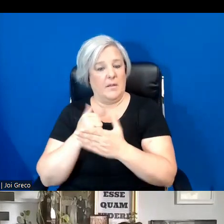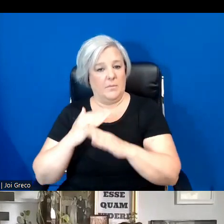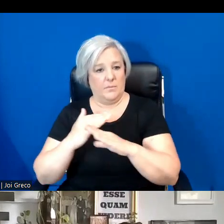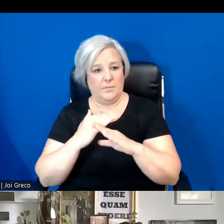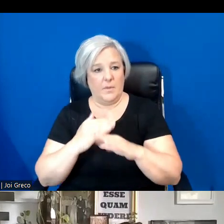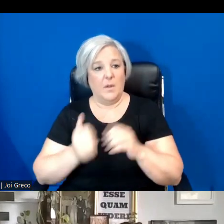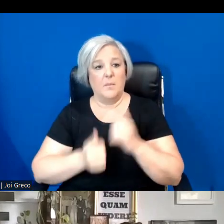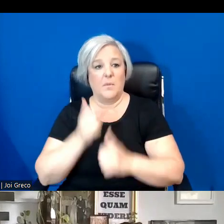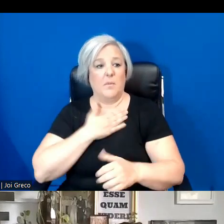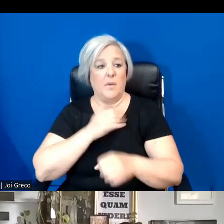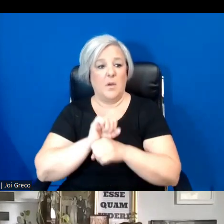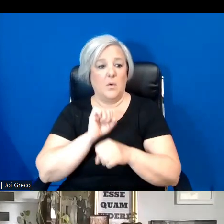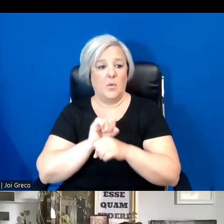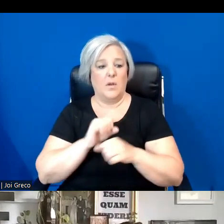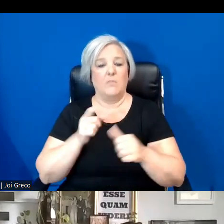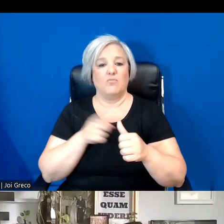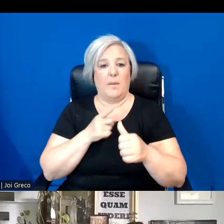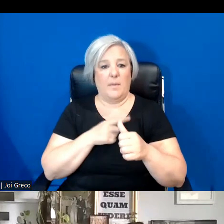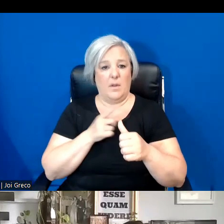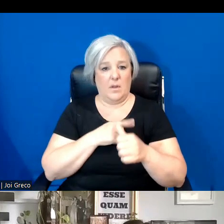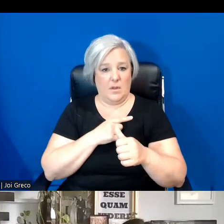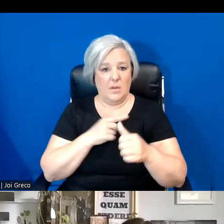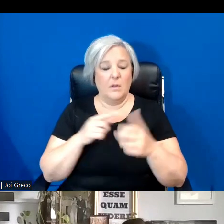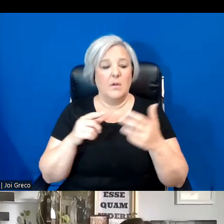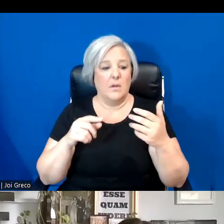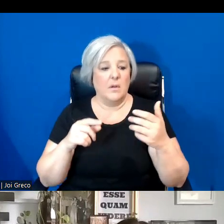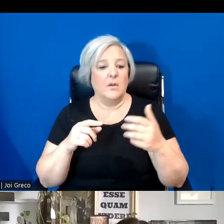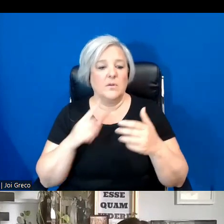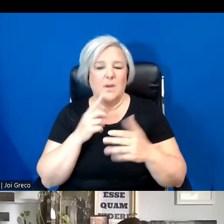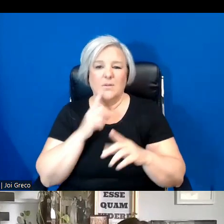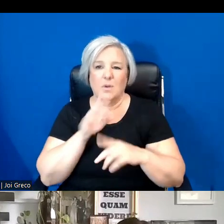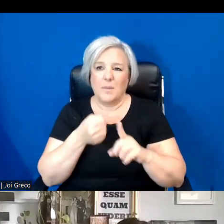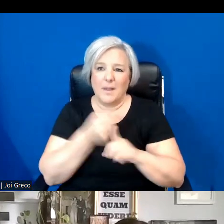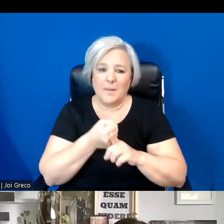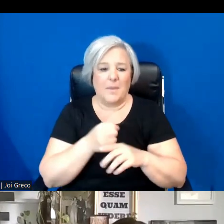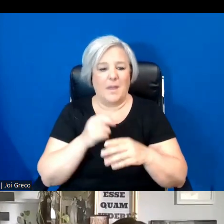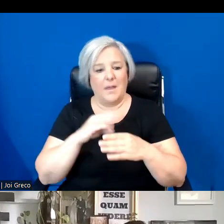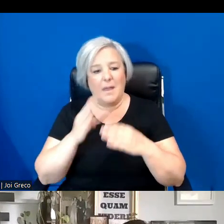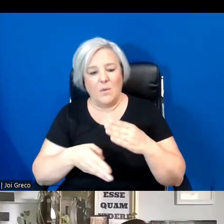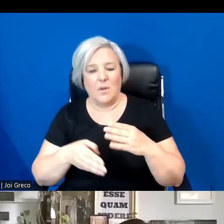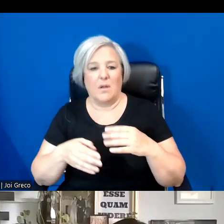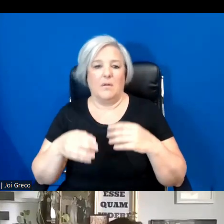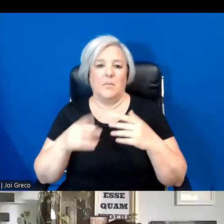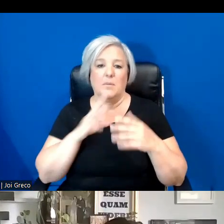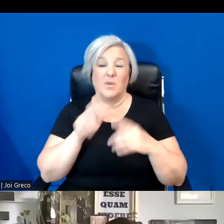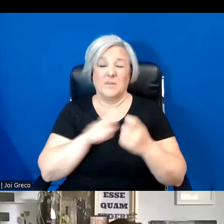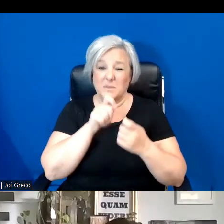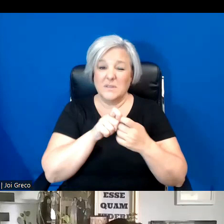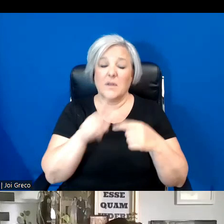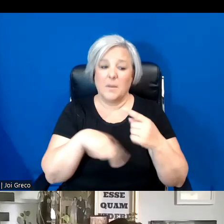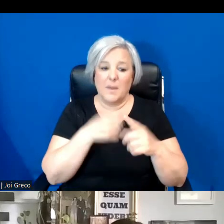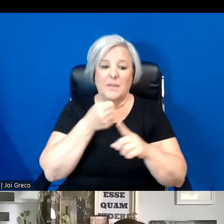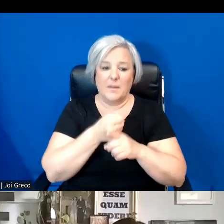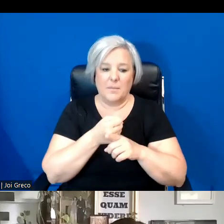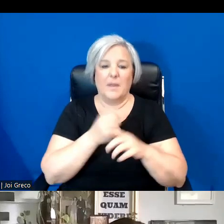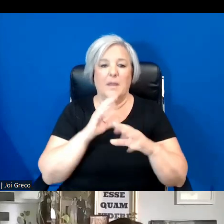I do is in primary prevention. So when I'm talking about impacts and outcomes, I'm talking specifically about the impacts and